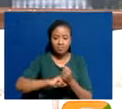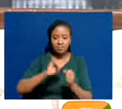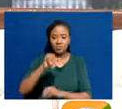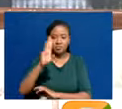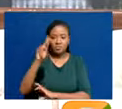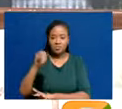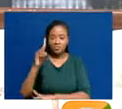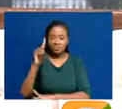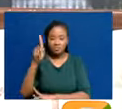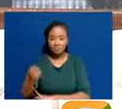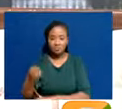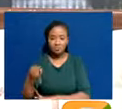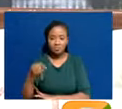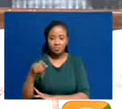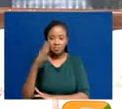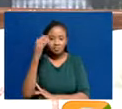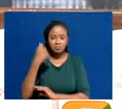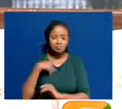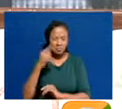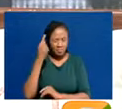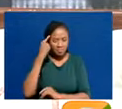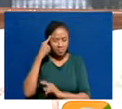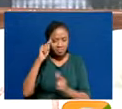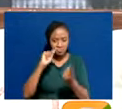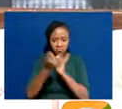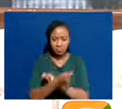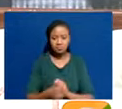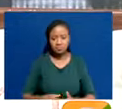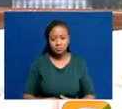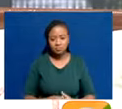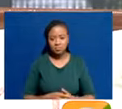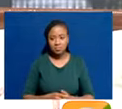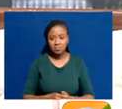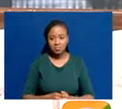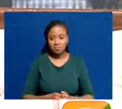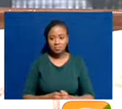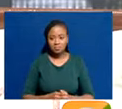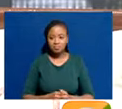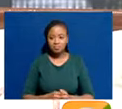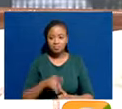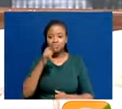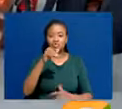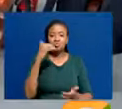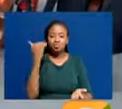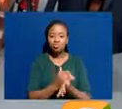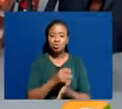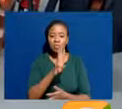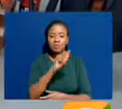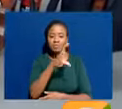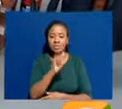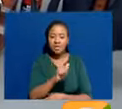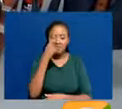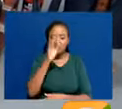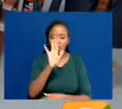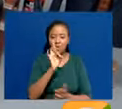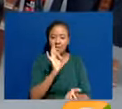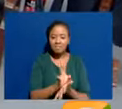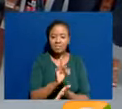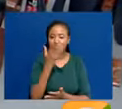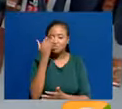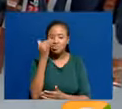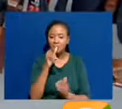such institutions, just because of rethinking. Yeah. How do you stop your MCAs from impeaching you? Because that's what they're very good at for most of the